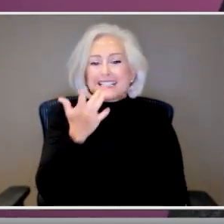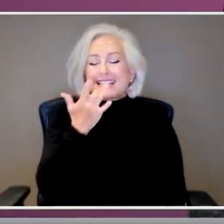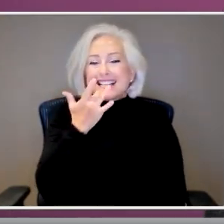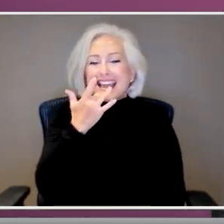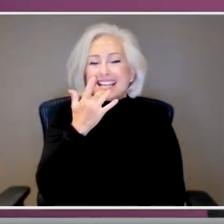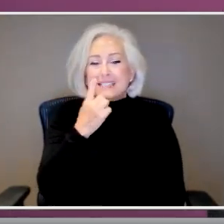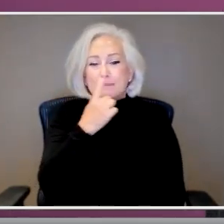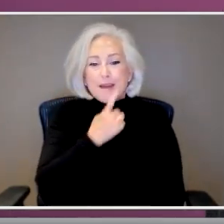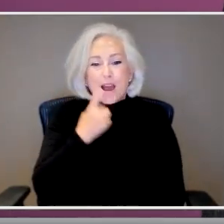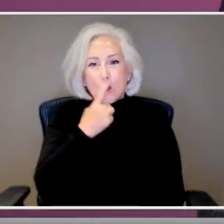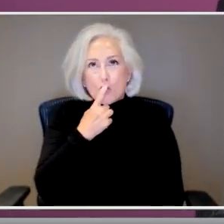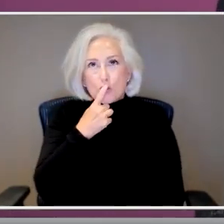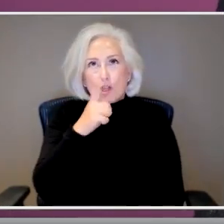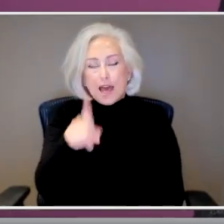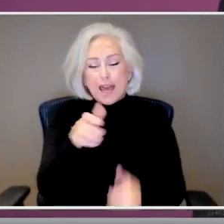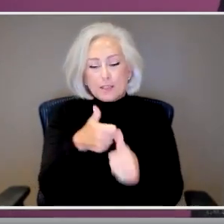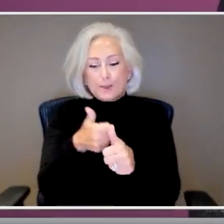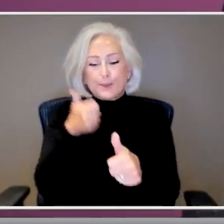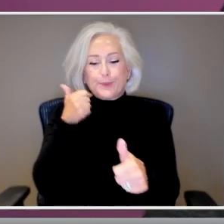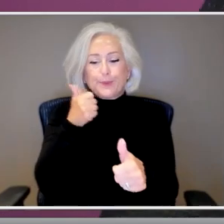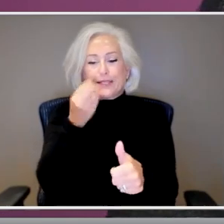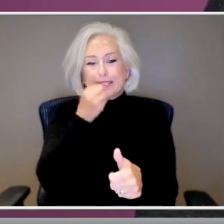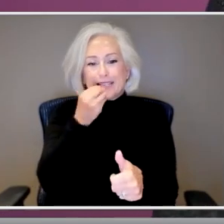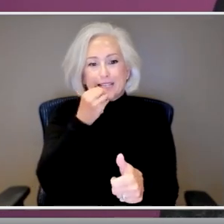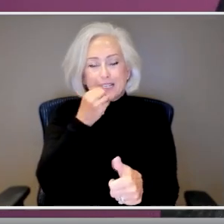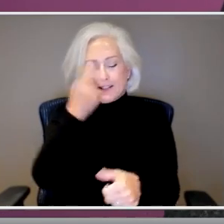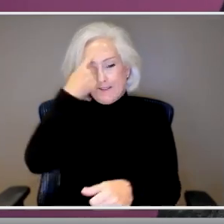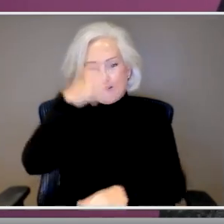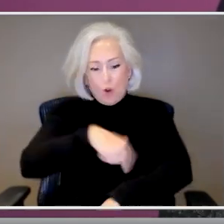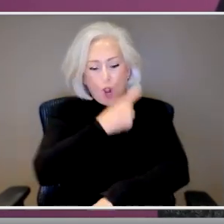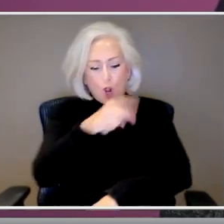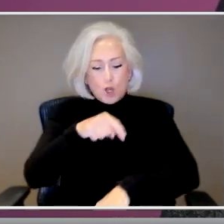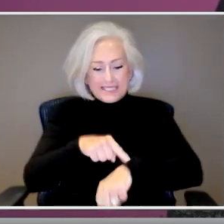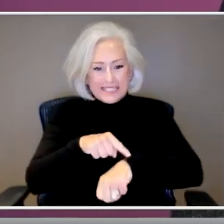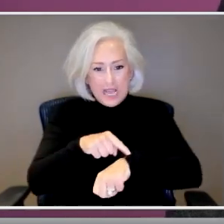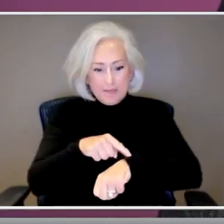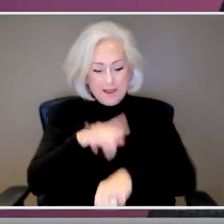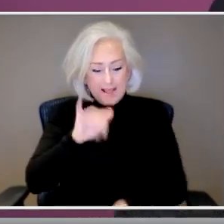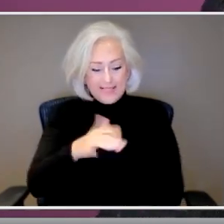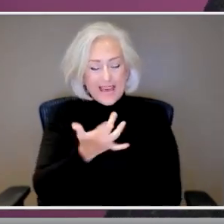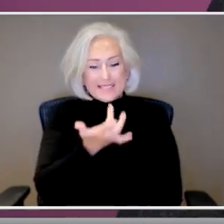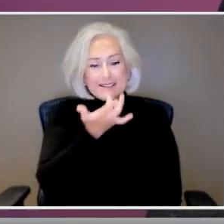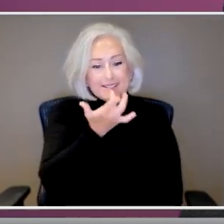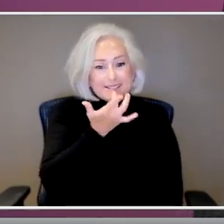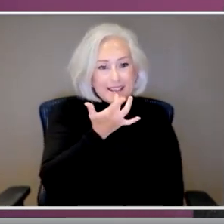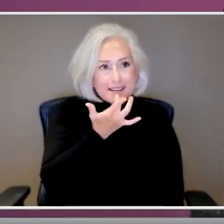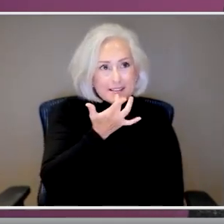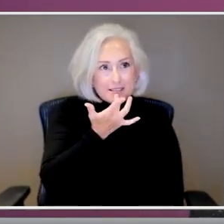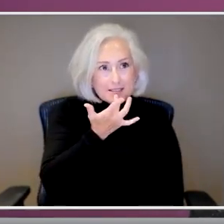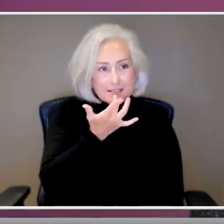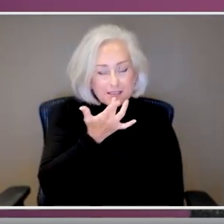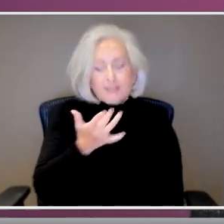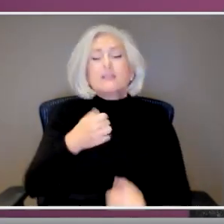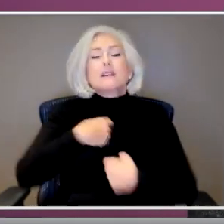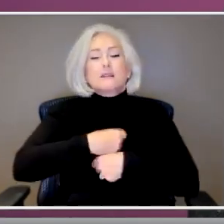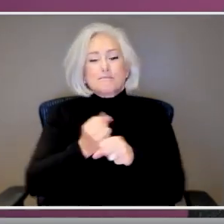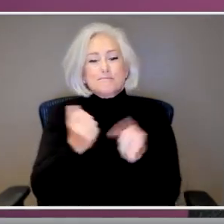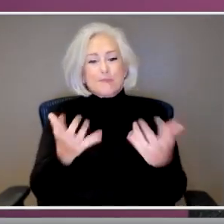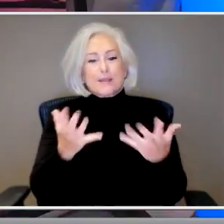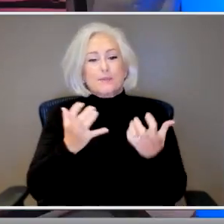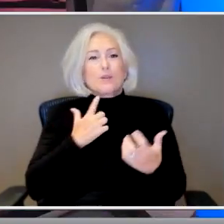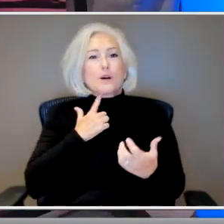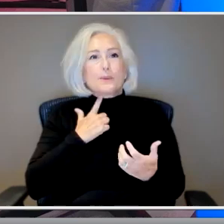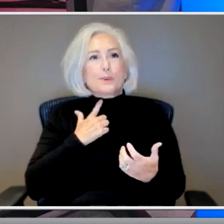refrain from eating it for a while, a long while, because it just was a trigger to smoke. Y'all wouldn't understand that, but